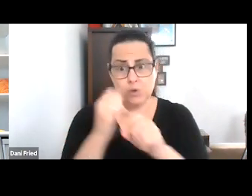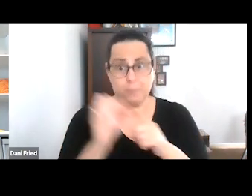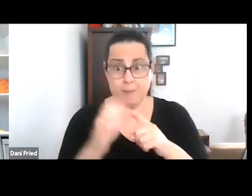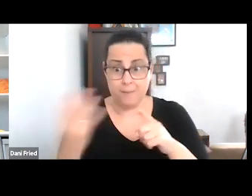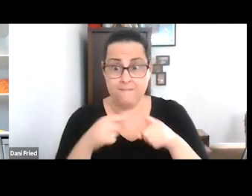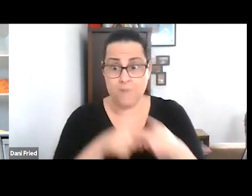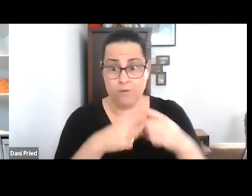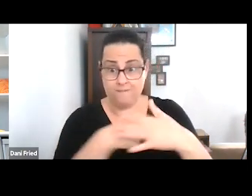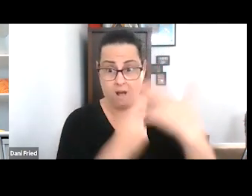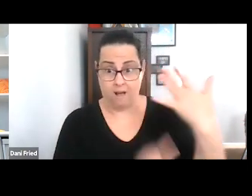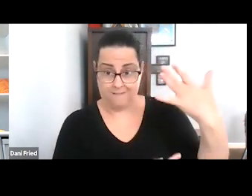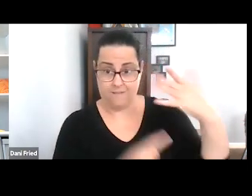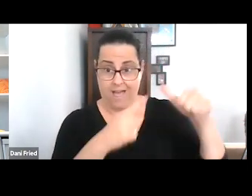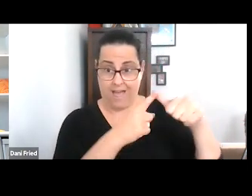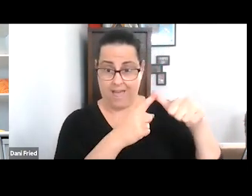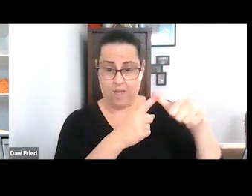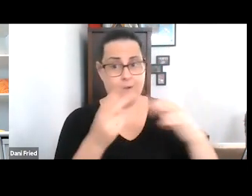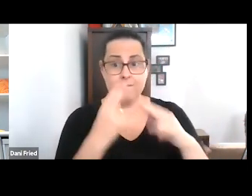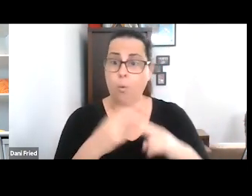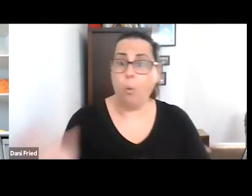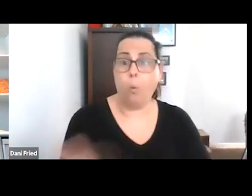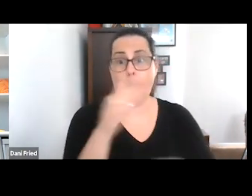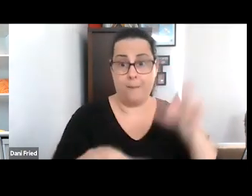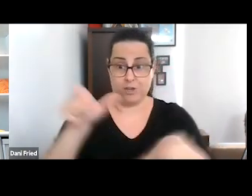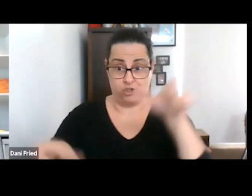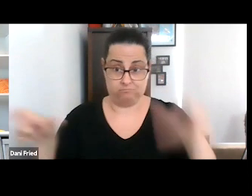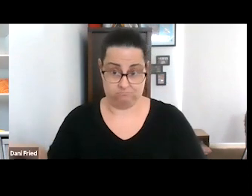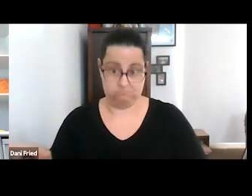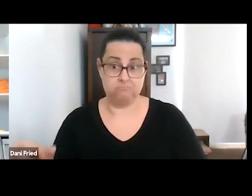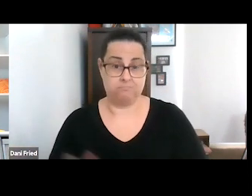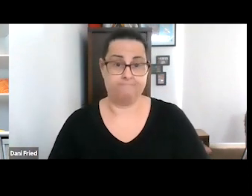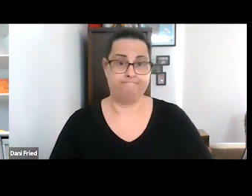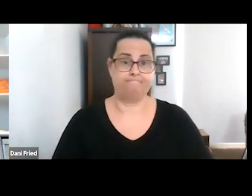this with all patients.